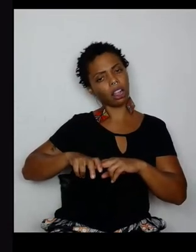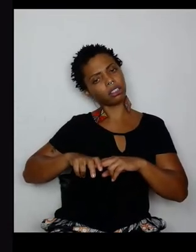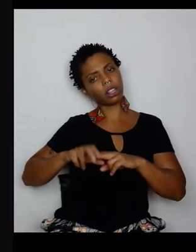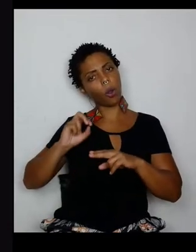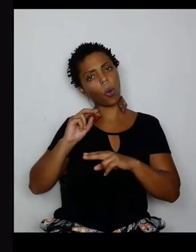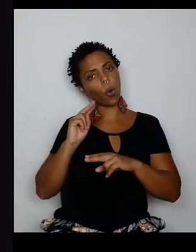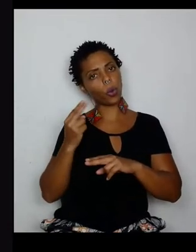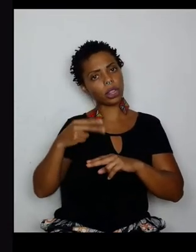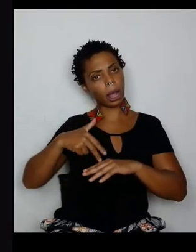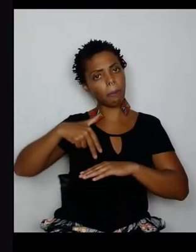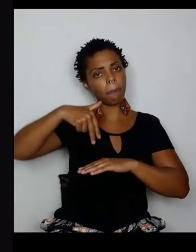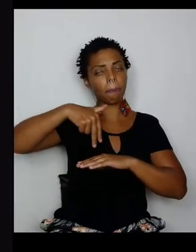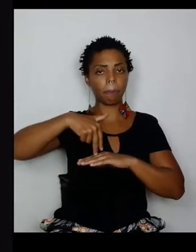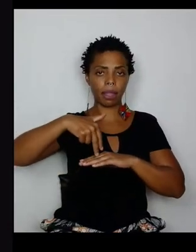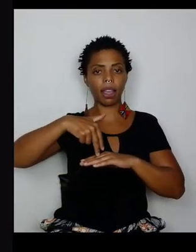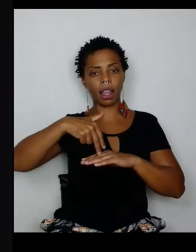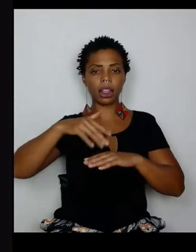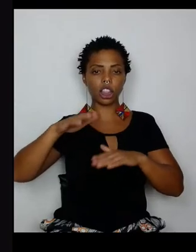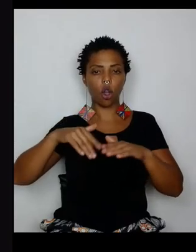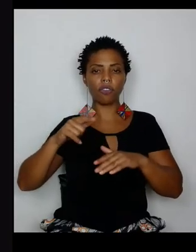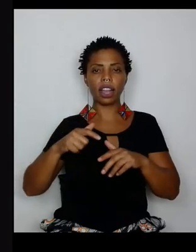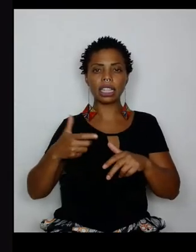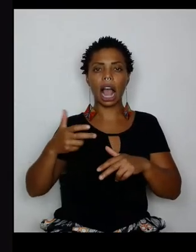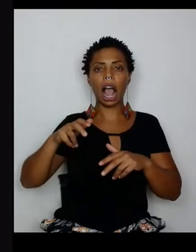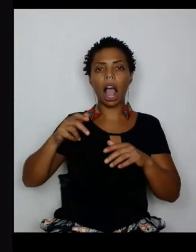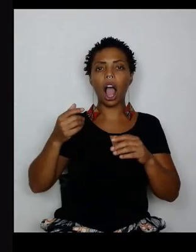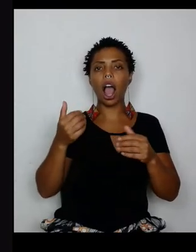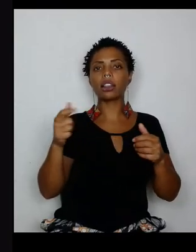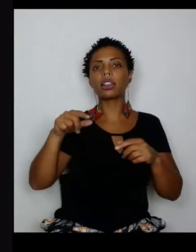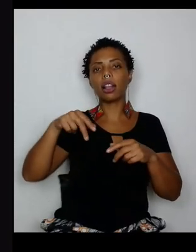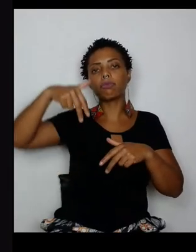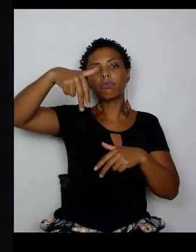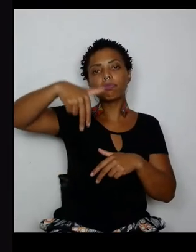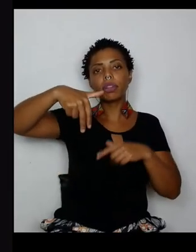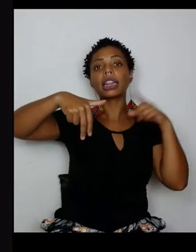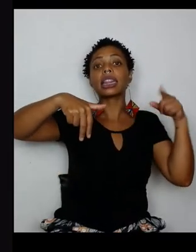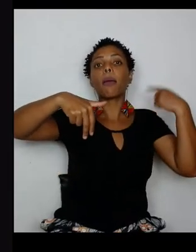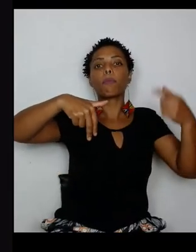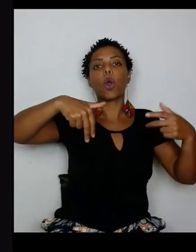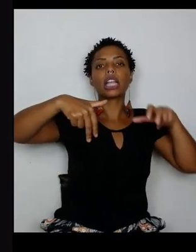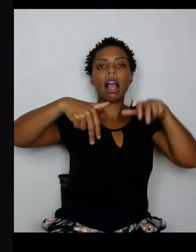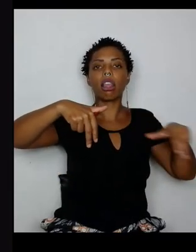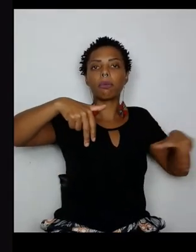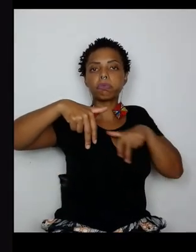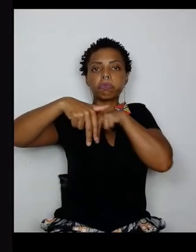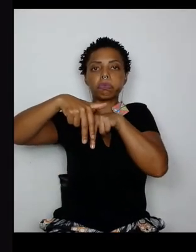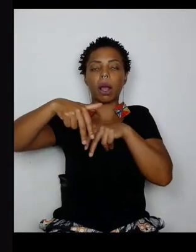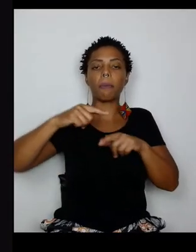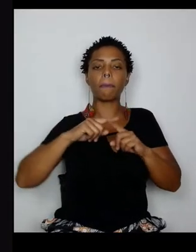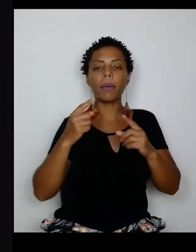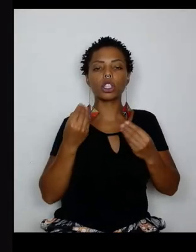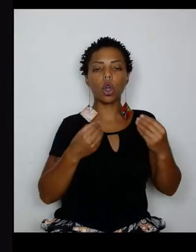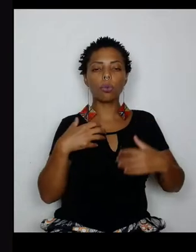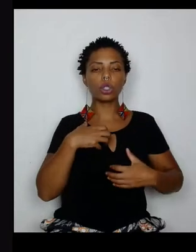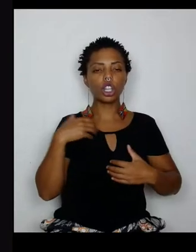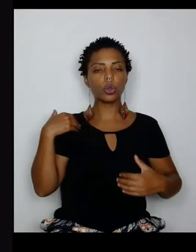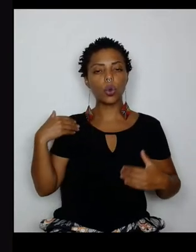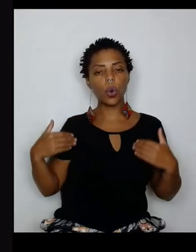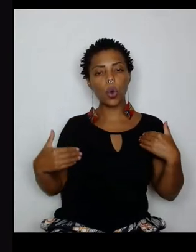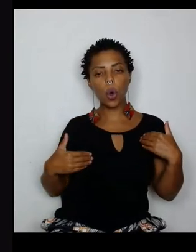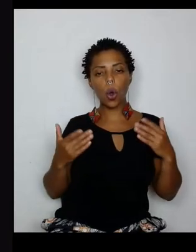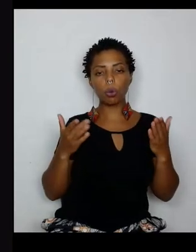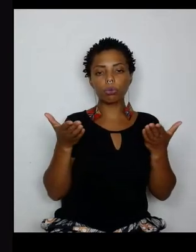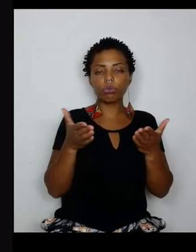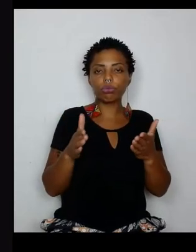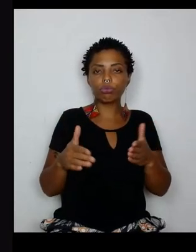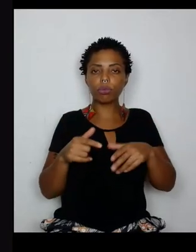added the widow's peak the delicacy of her limbs wrists and ankles the line of hair from pubis